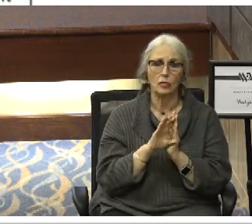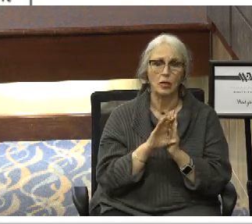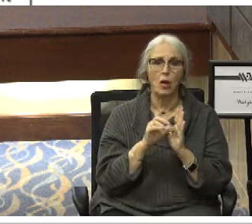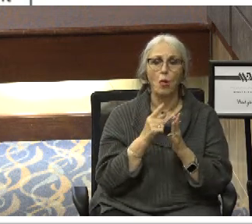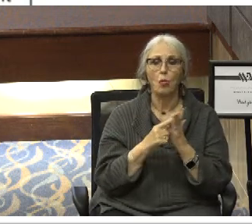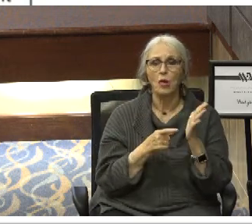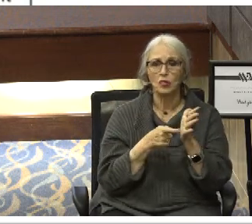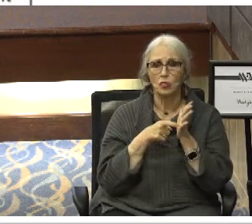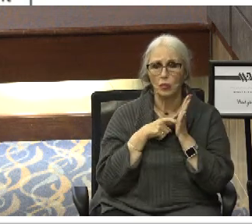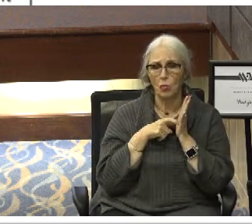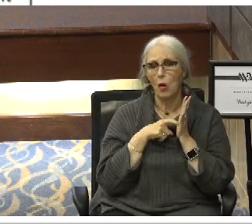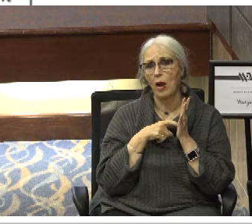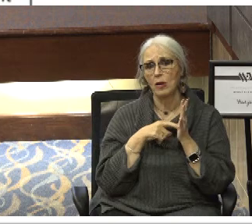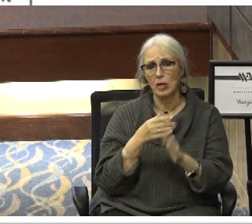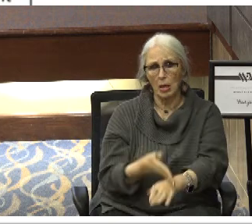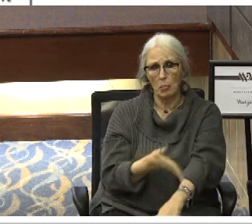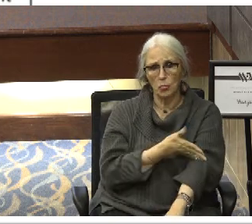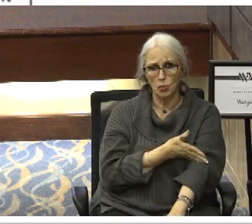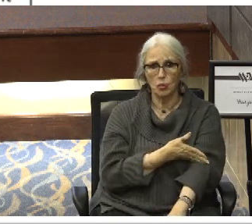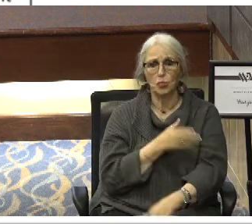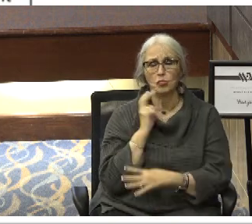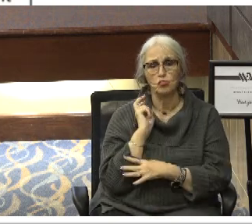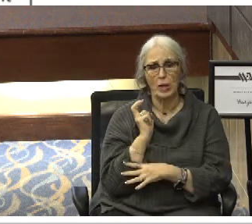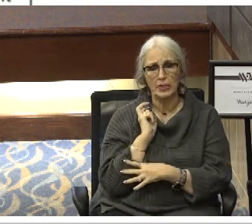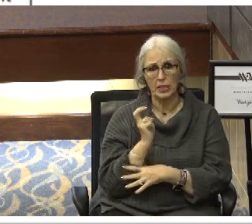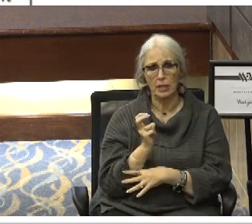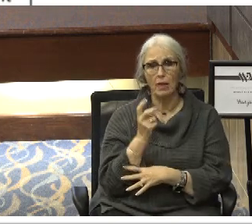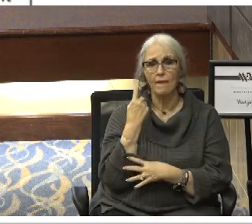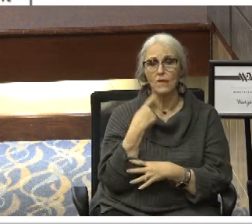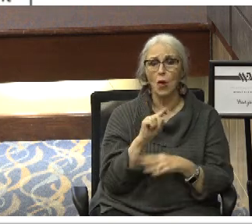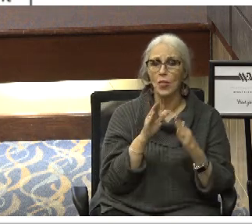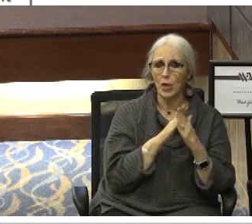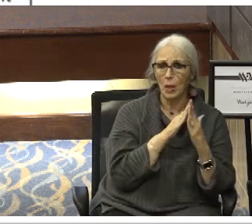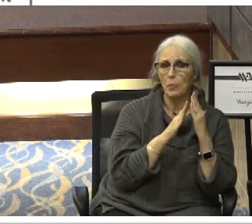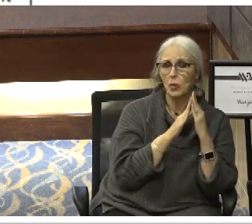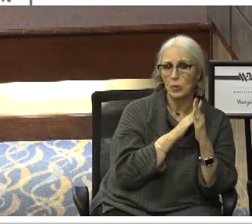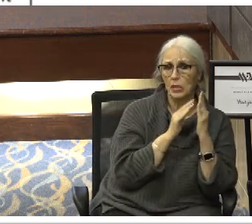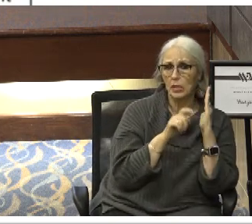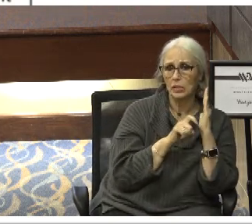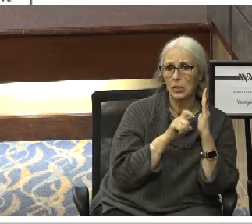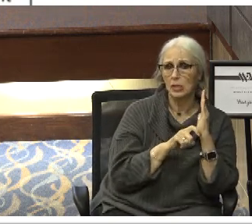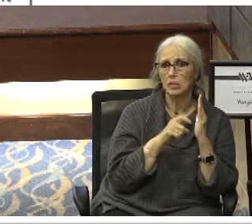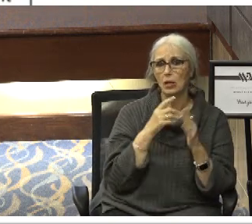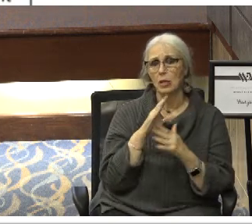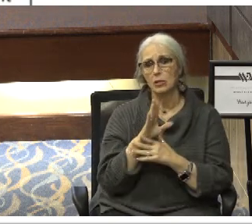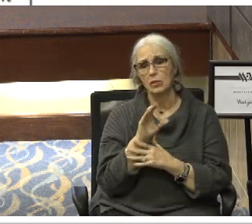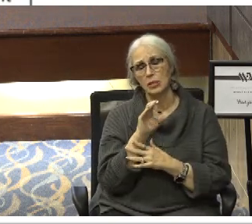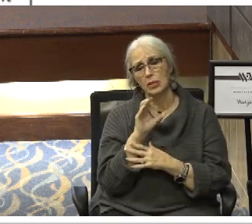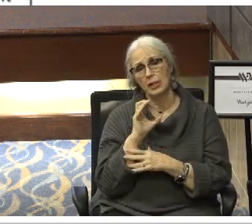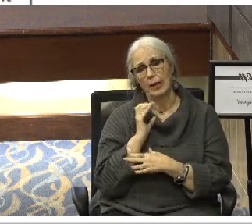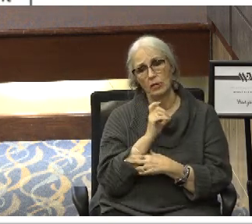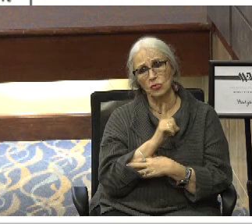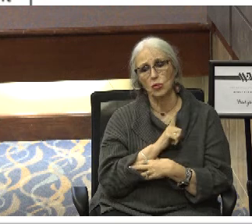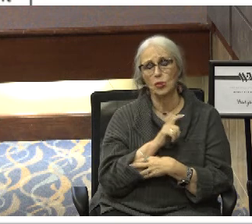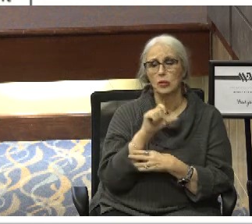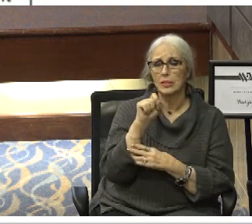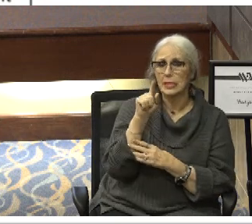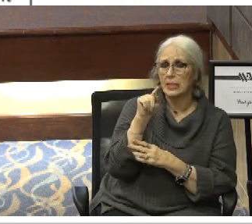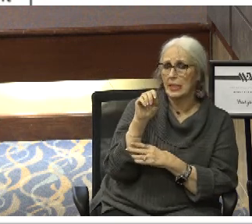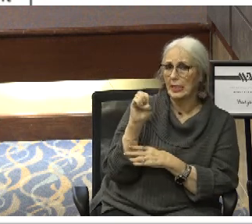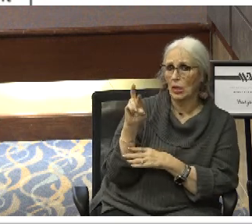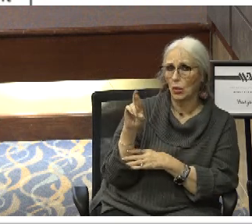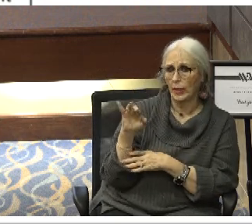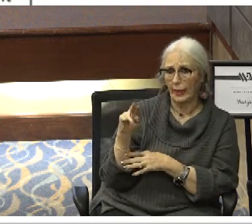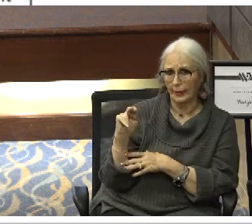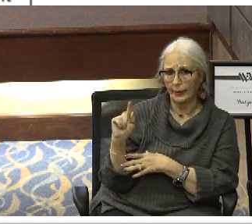to improve transit and giving the community, you all as the council, the steering committee, Waco Transit, and the city and